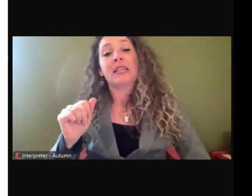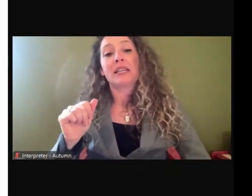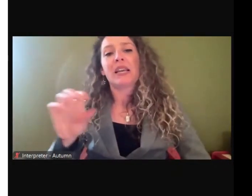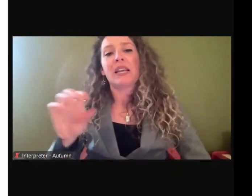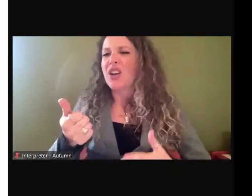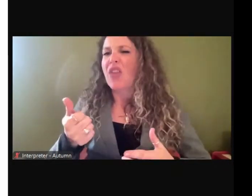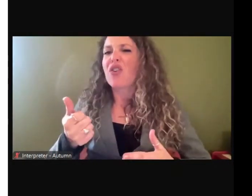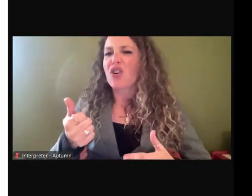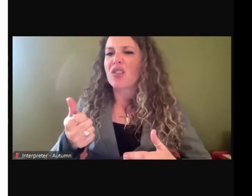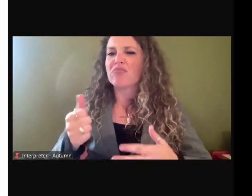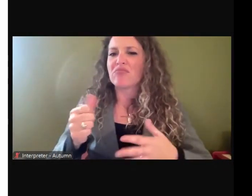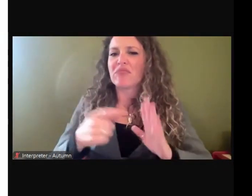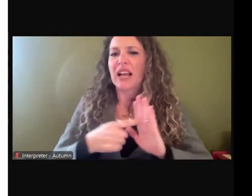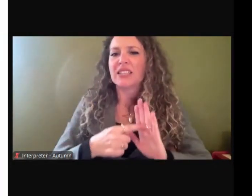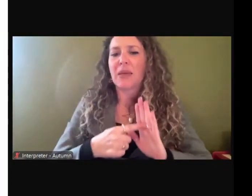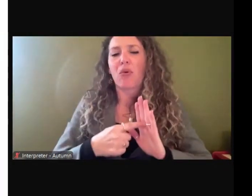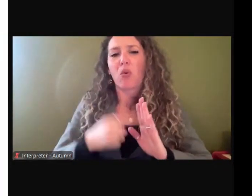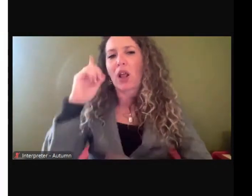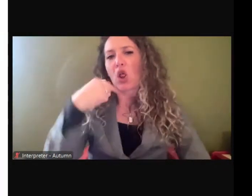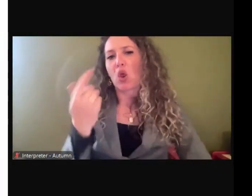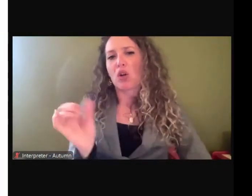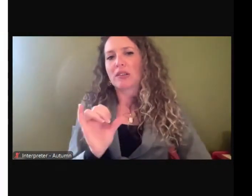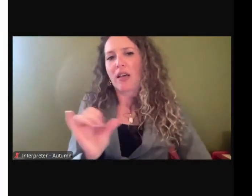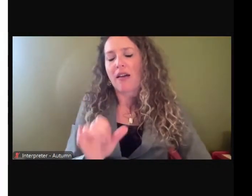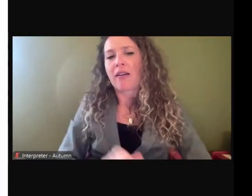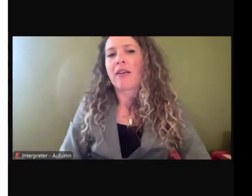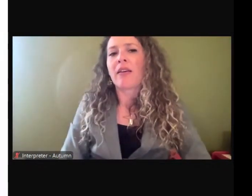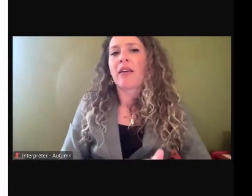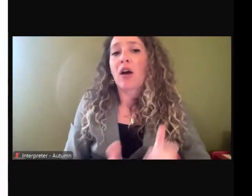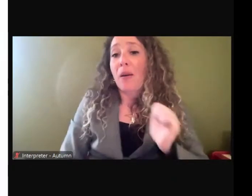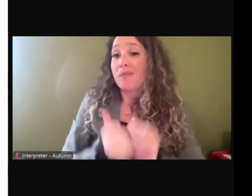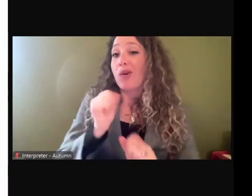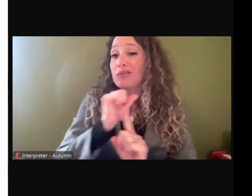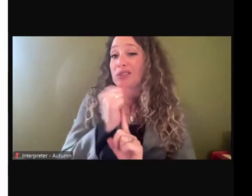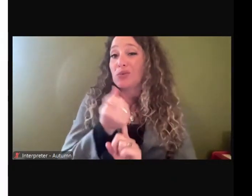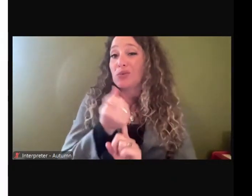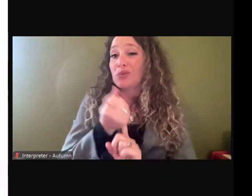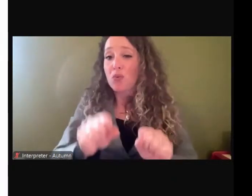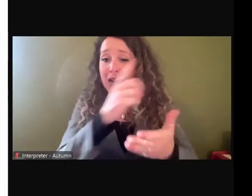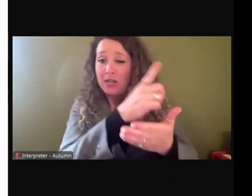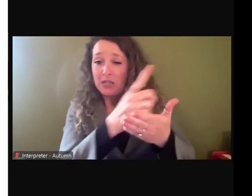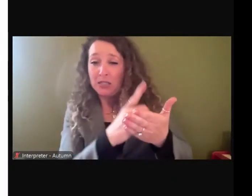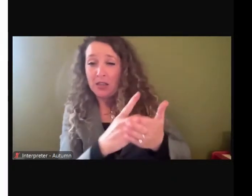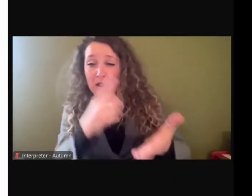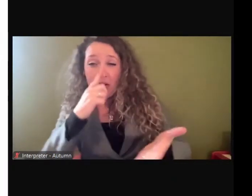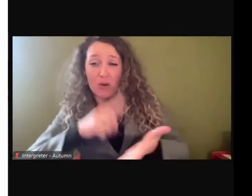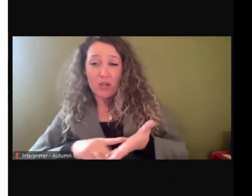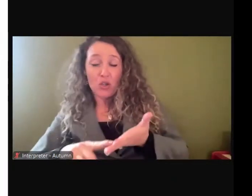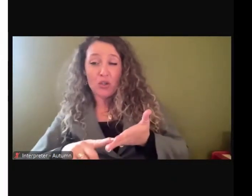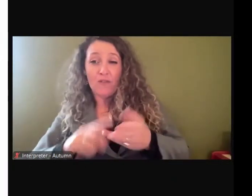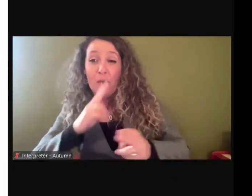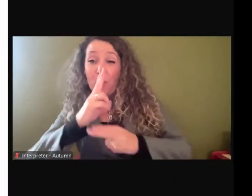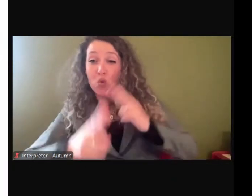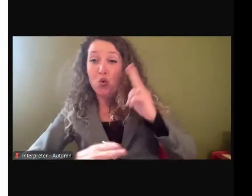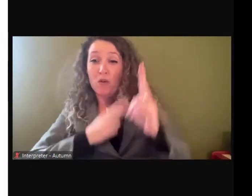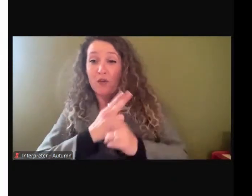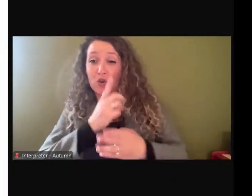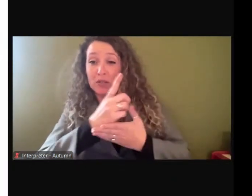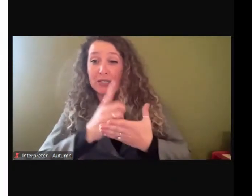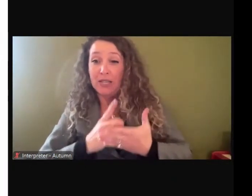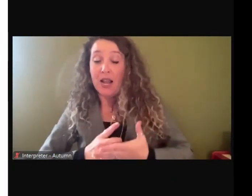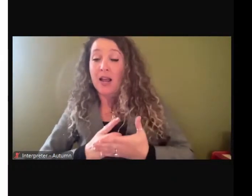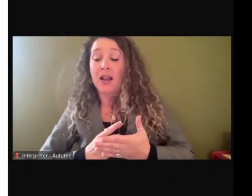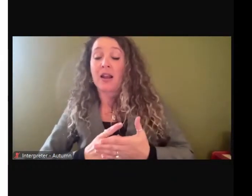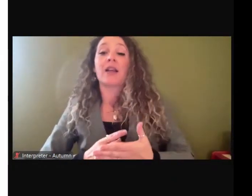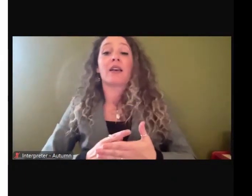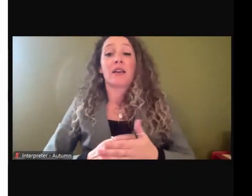of practical example of what this looks like, in most cases, you can design research from a perspective of universal design, making it as accessible